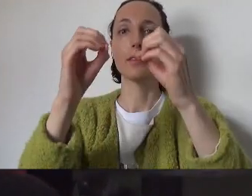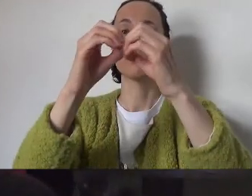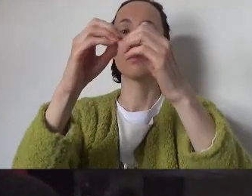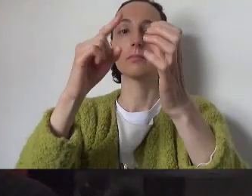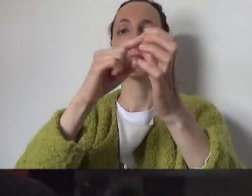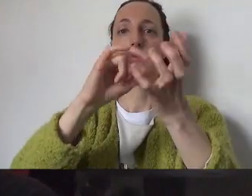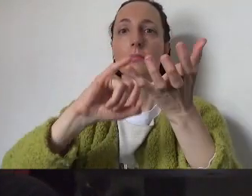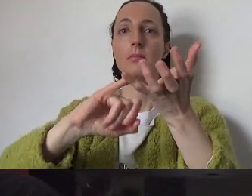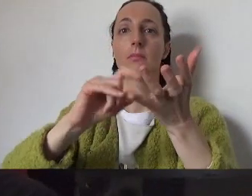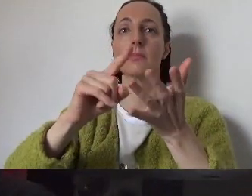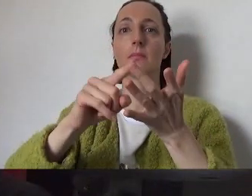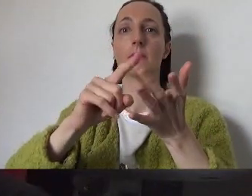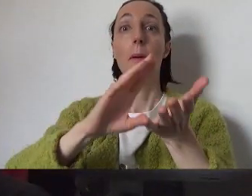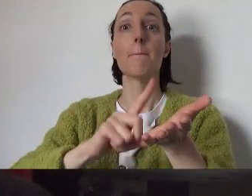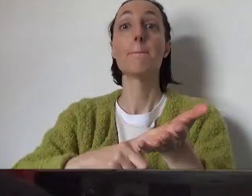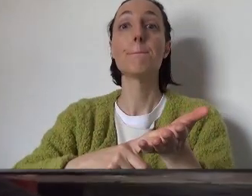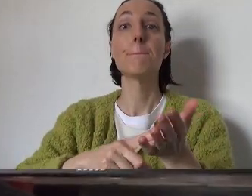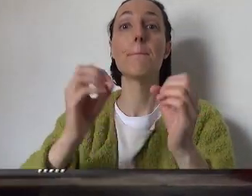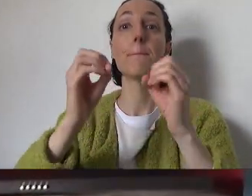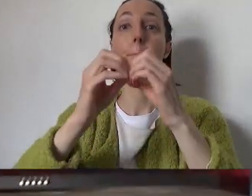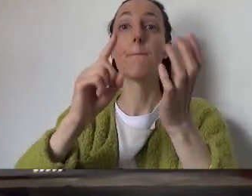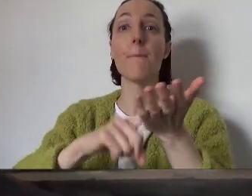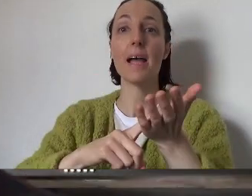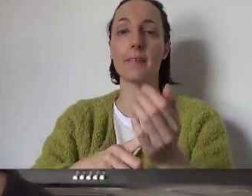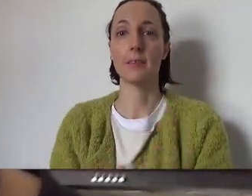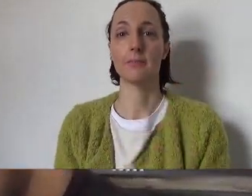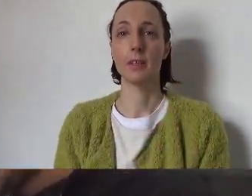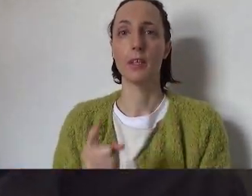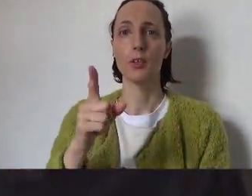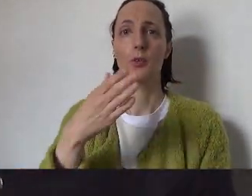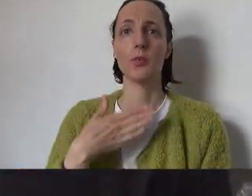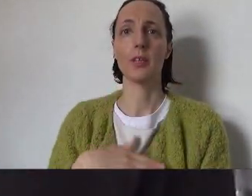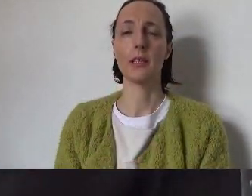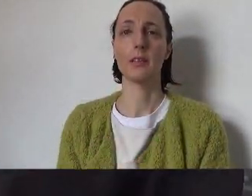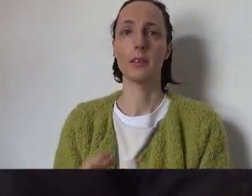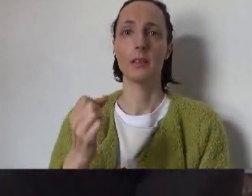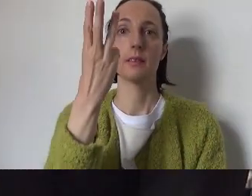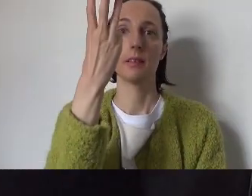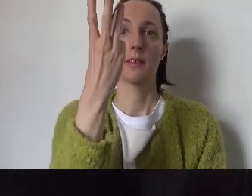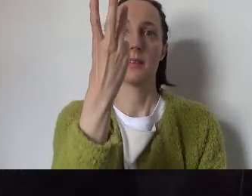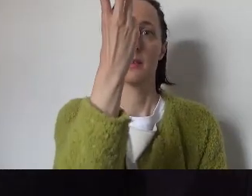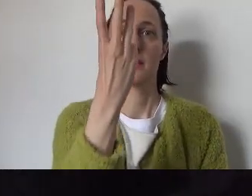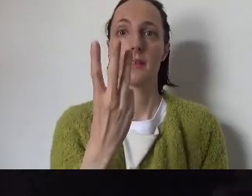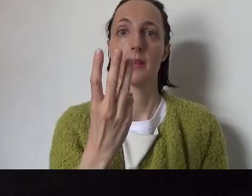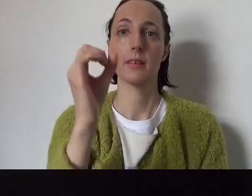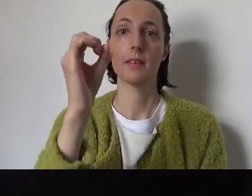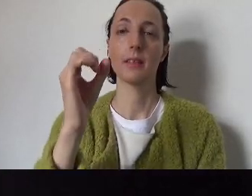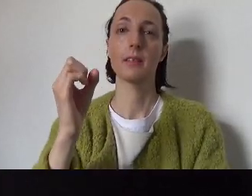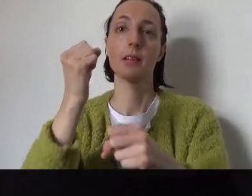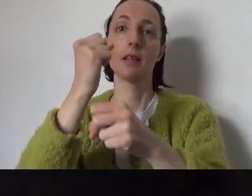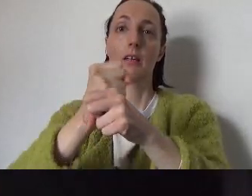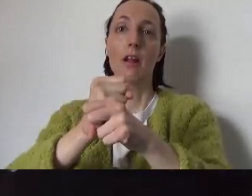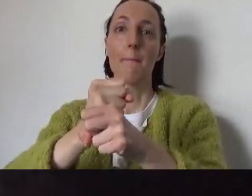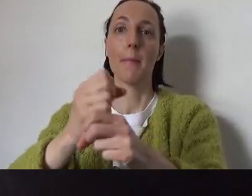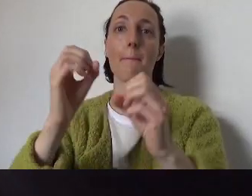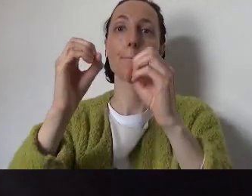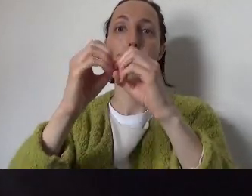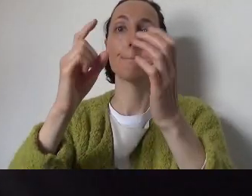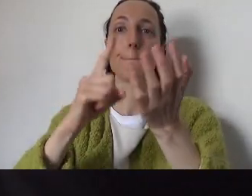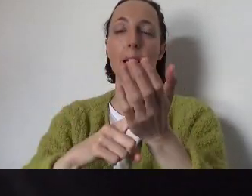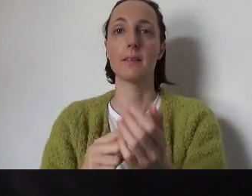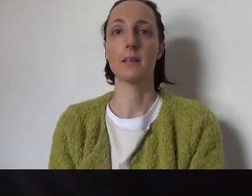pesto with basil. So, ingredient: 30 grams of basil,